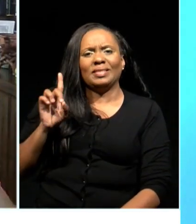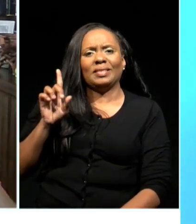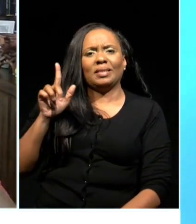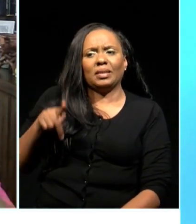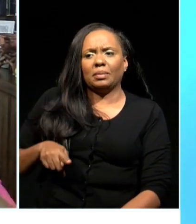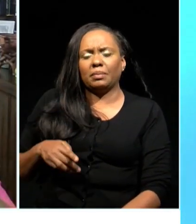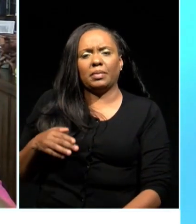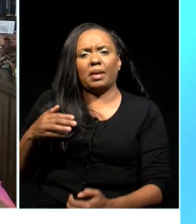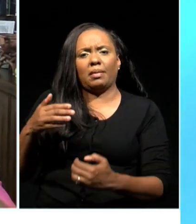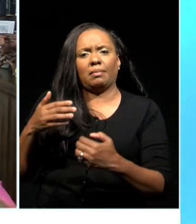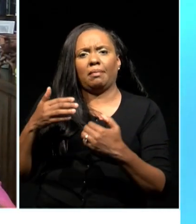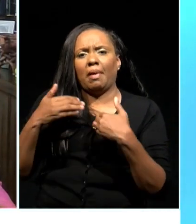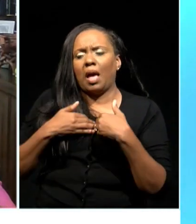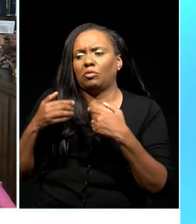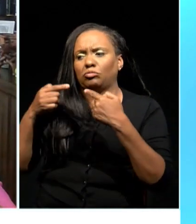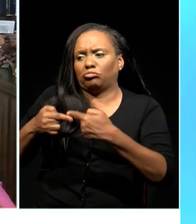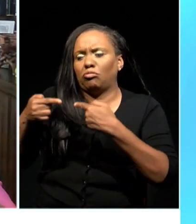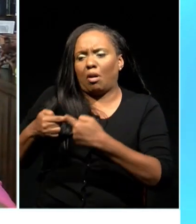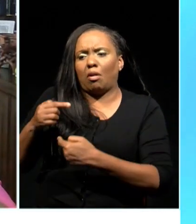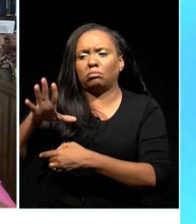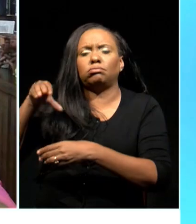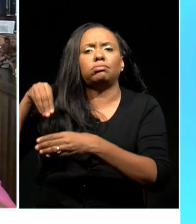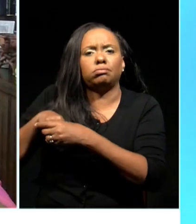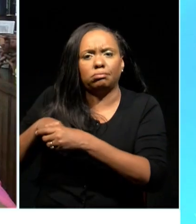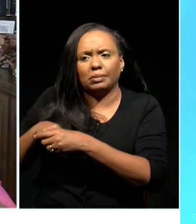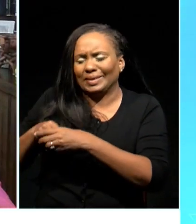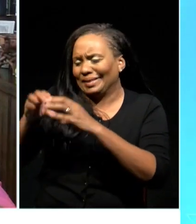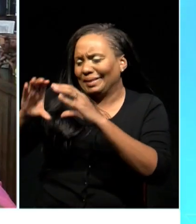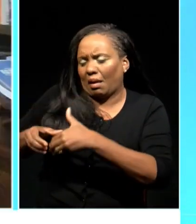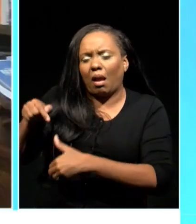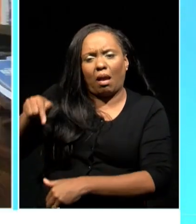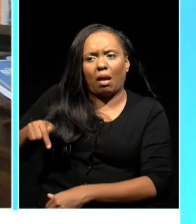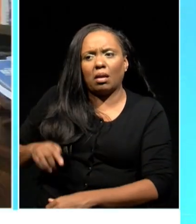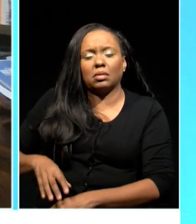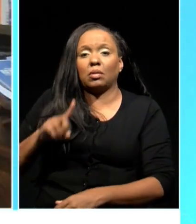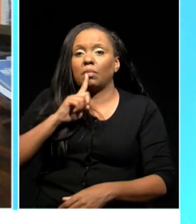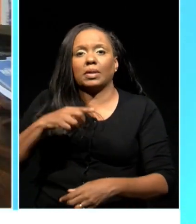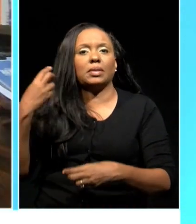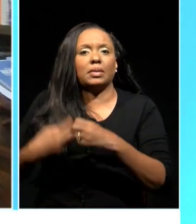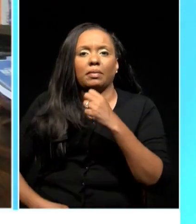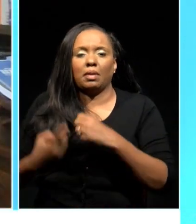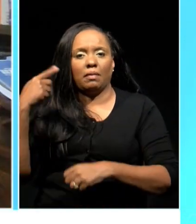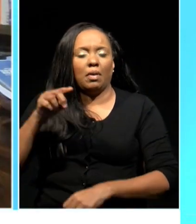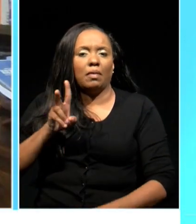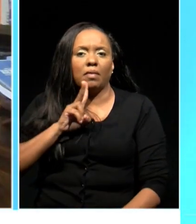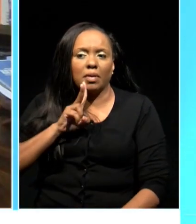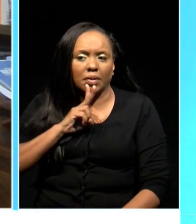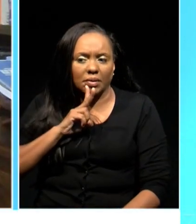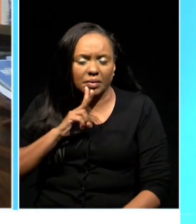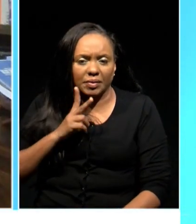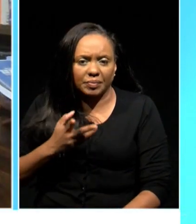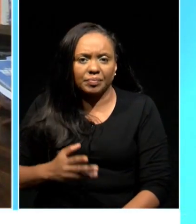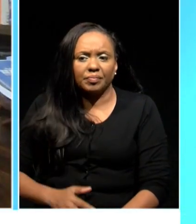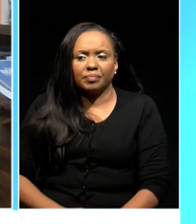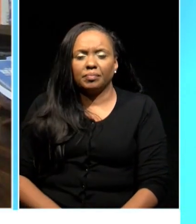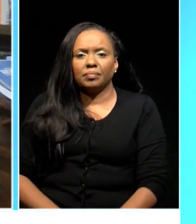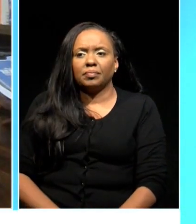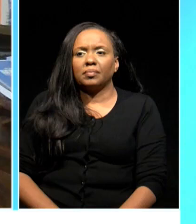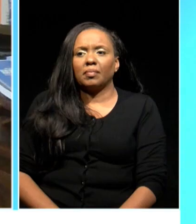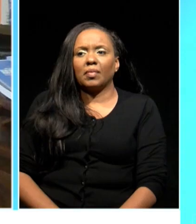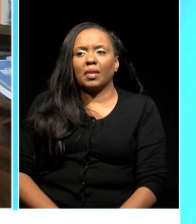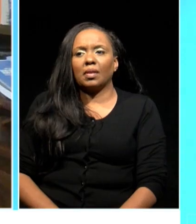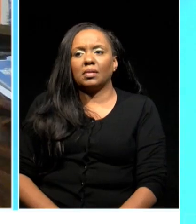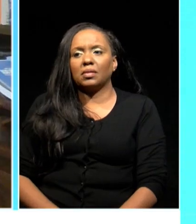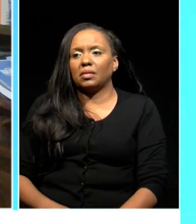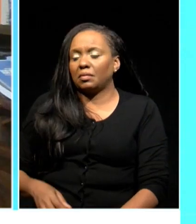very end. It was therefore very difficult for Vola to do so. So that from the very outset, the party was